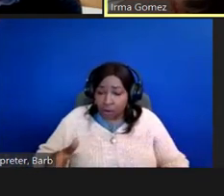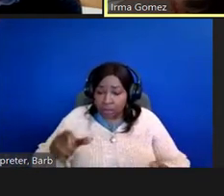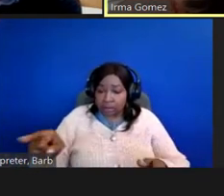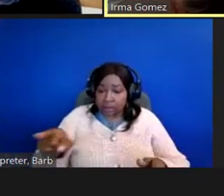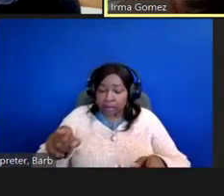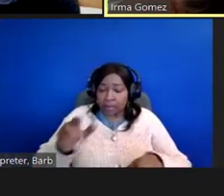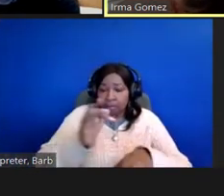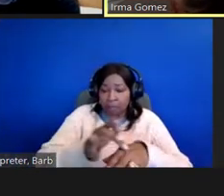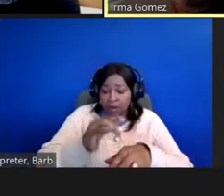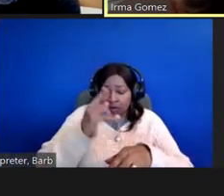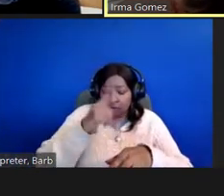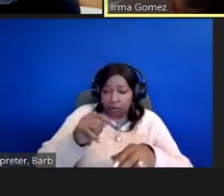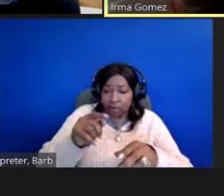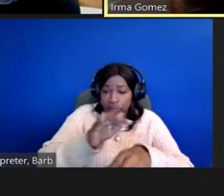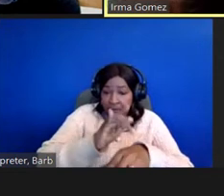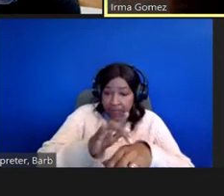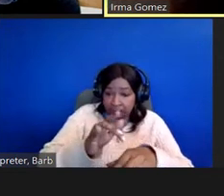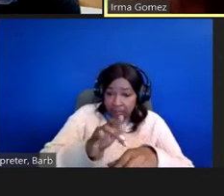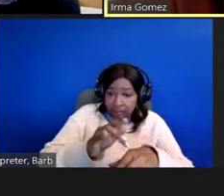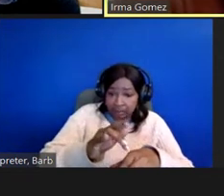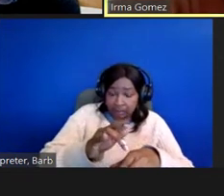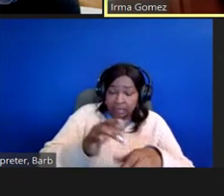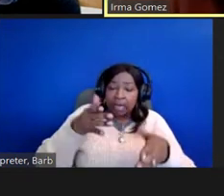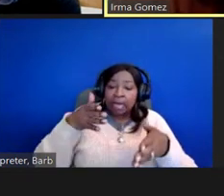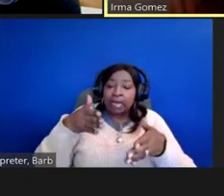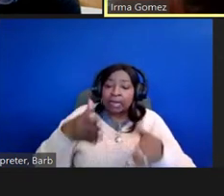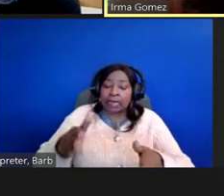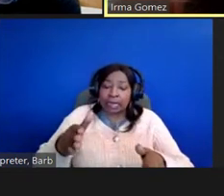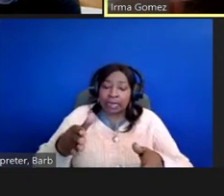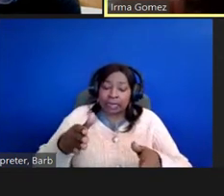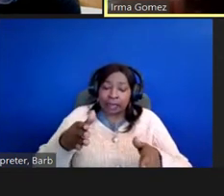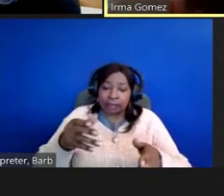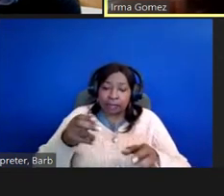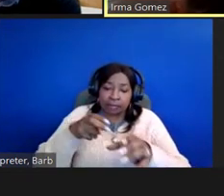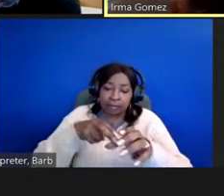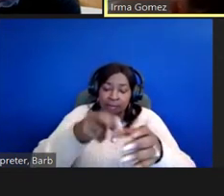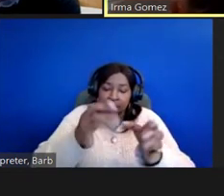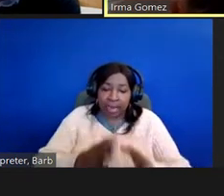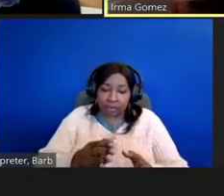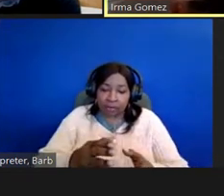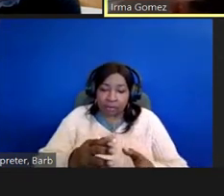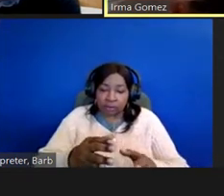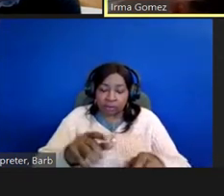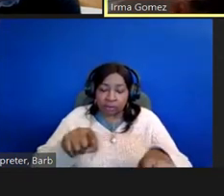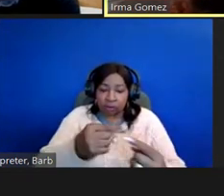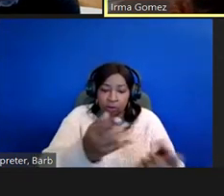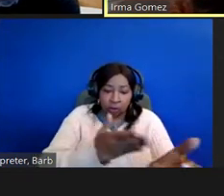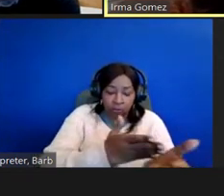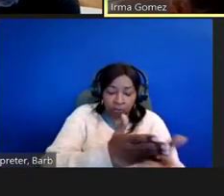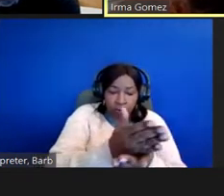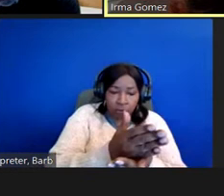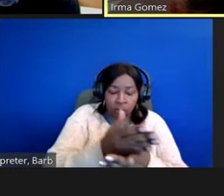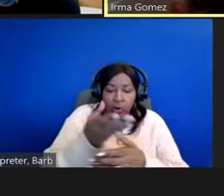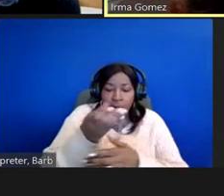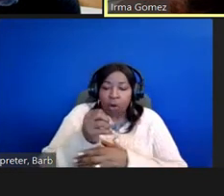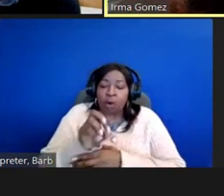letting the passengers pull through or have to wear out of